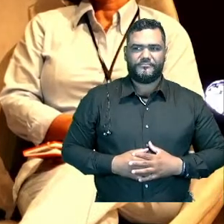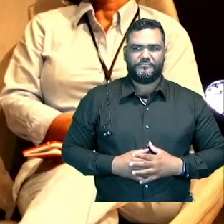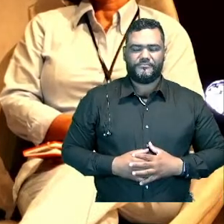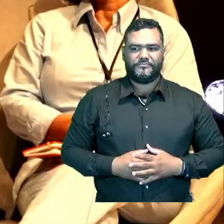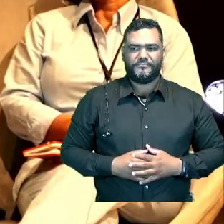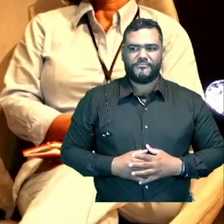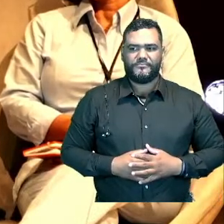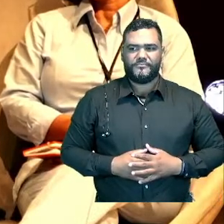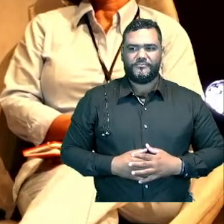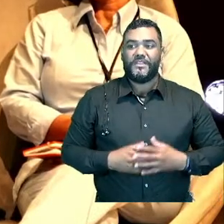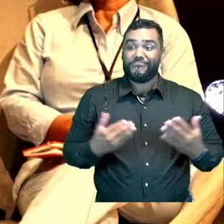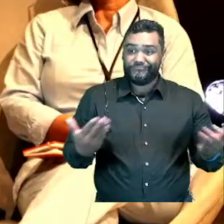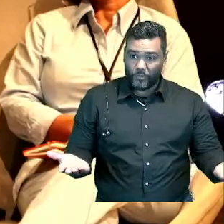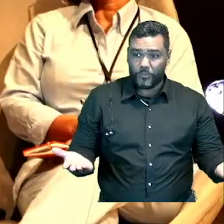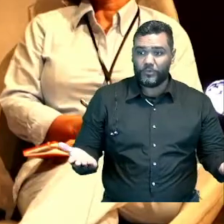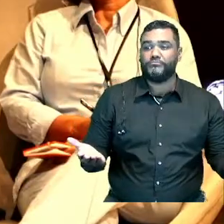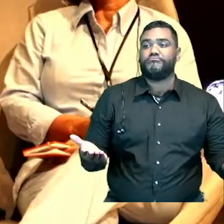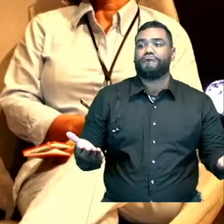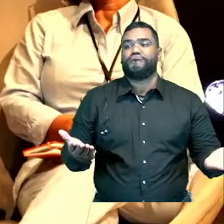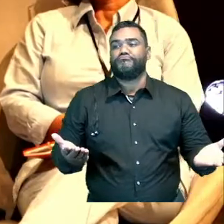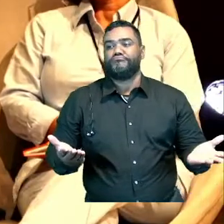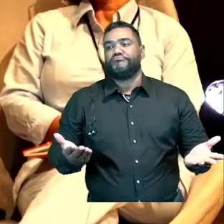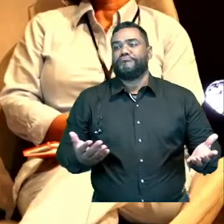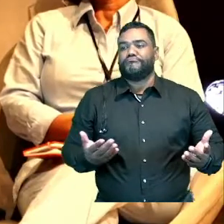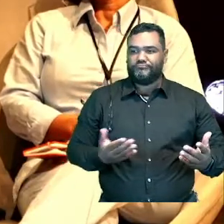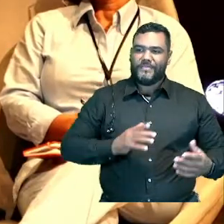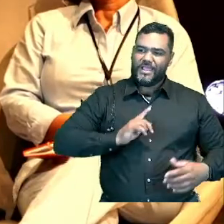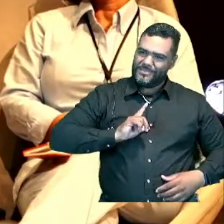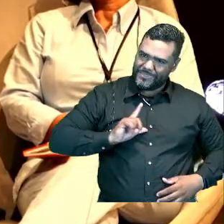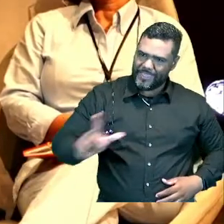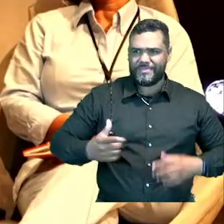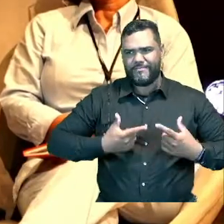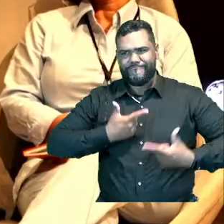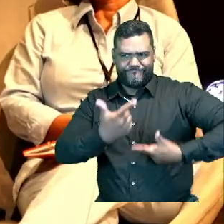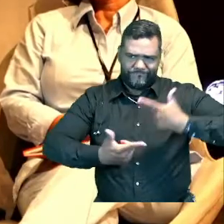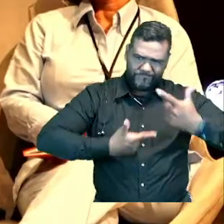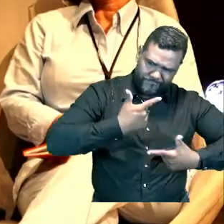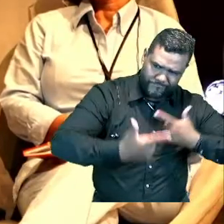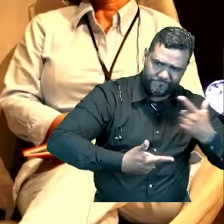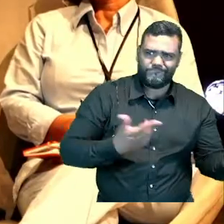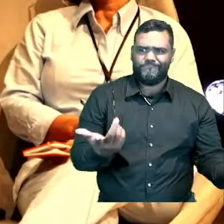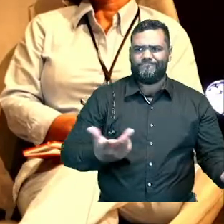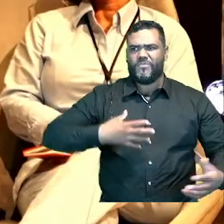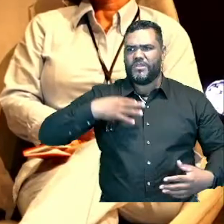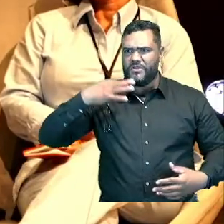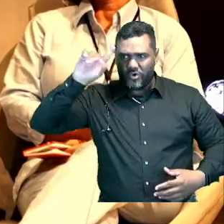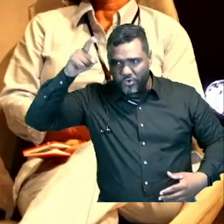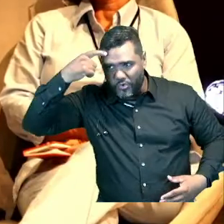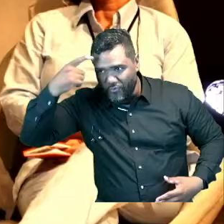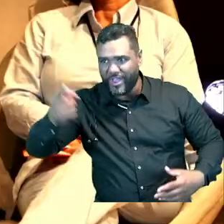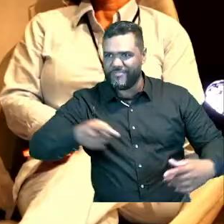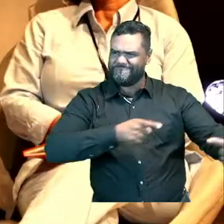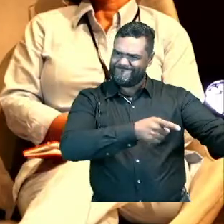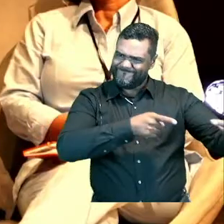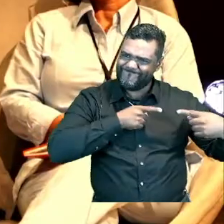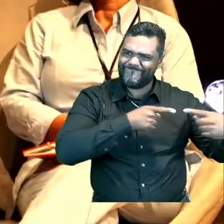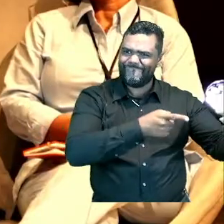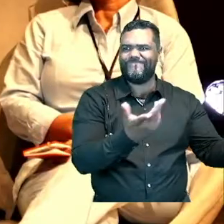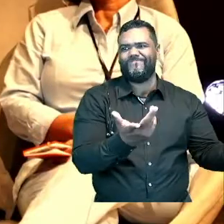as formally, women of Afro descent have used organization